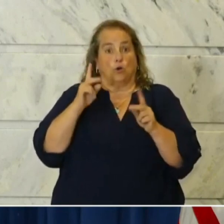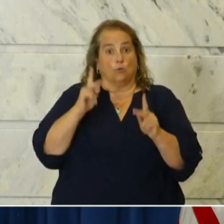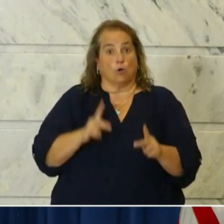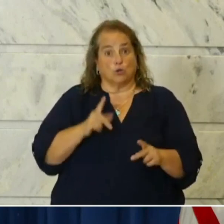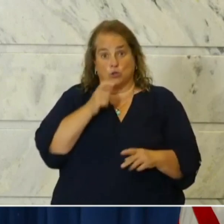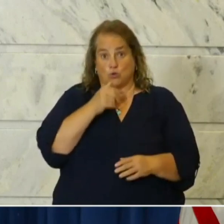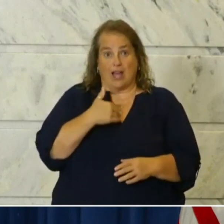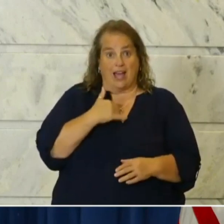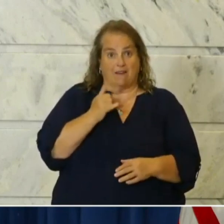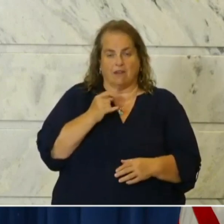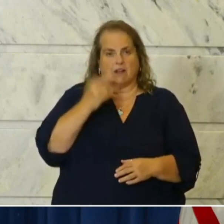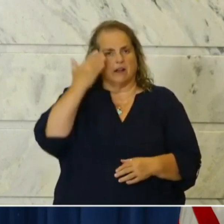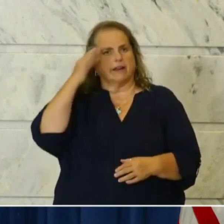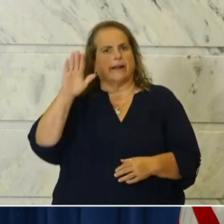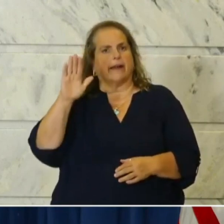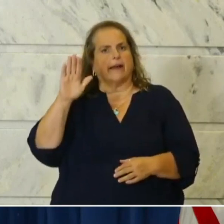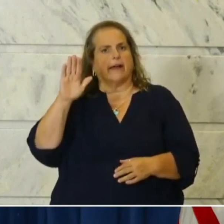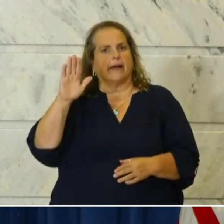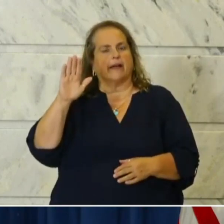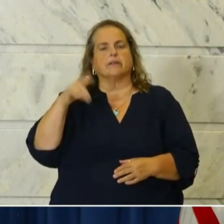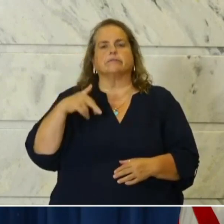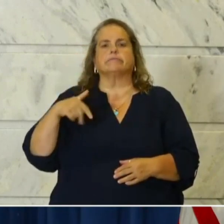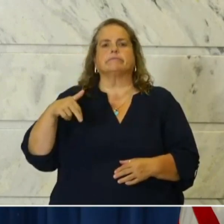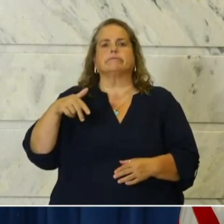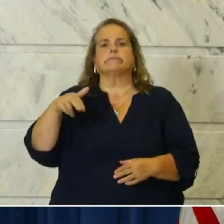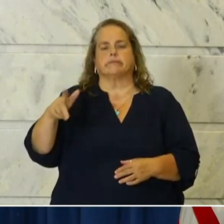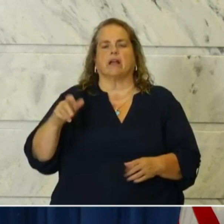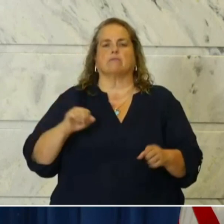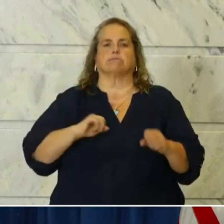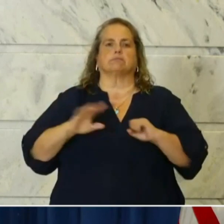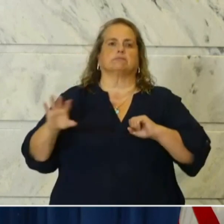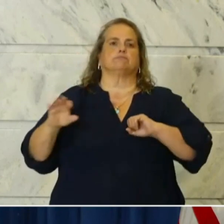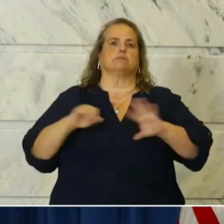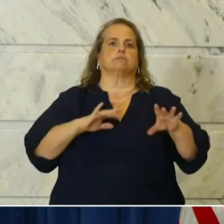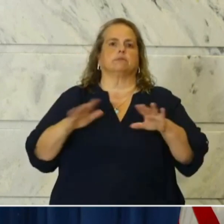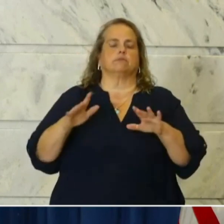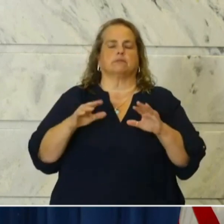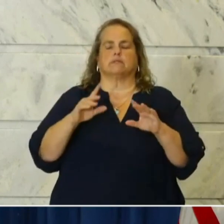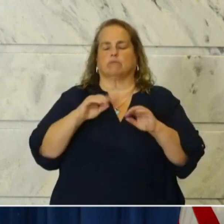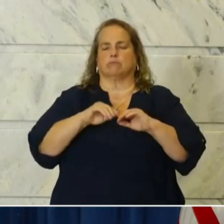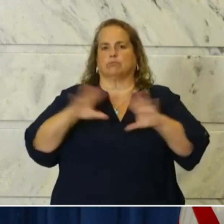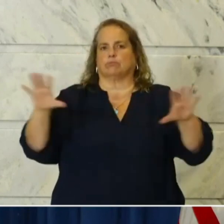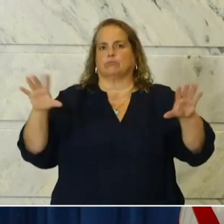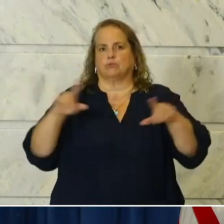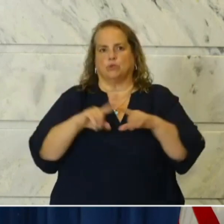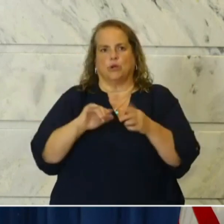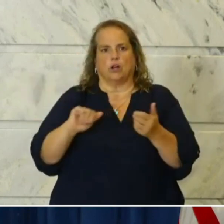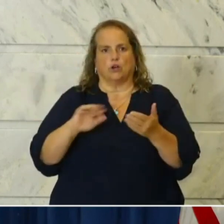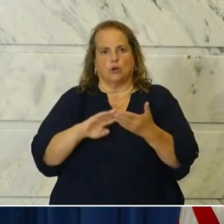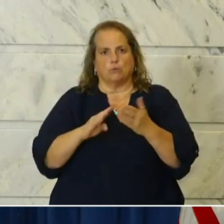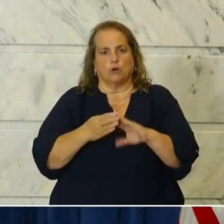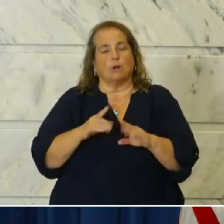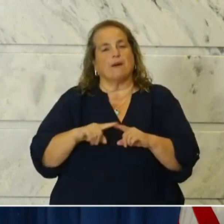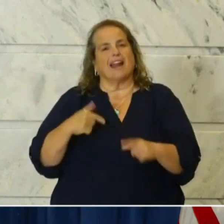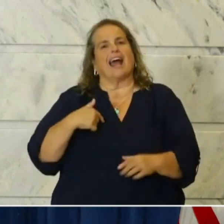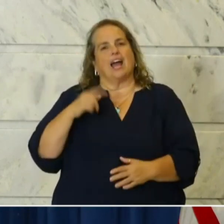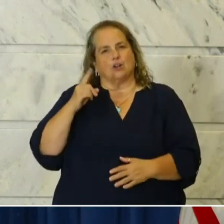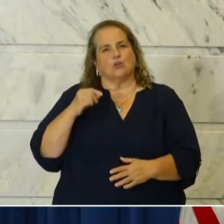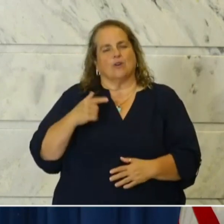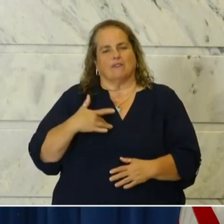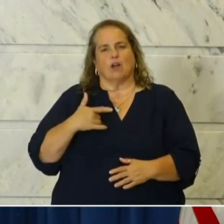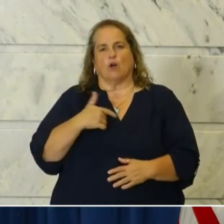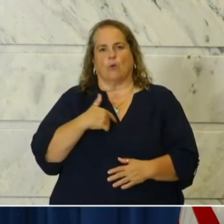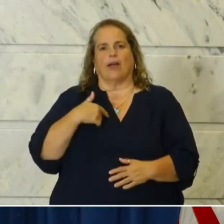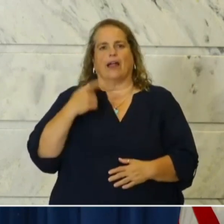has it that doesn't know can quickly infect a community. But I do believe that we've gotten a little lax